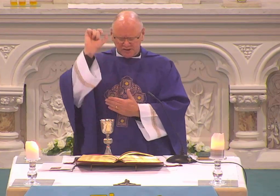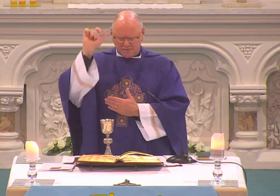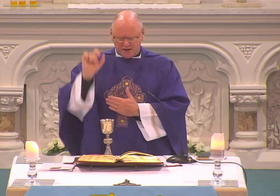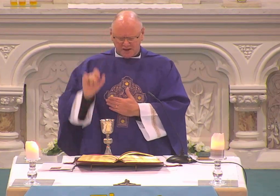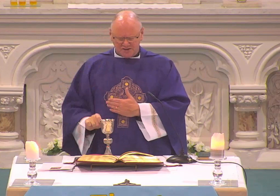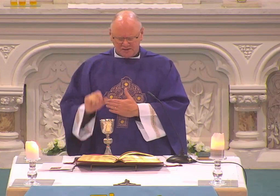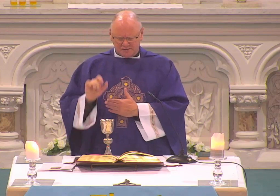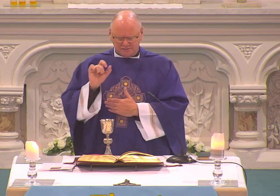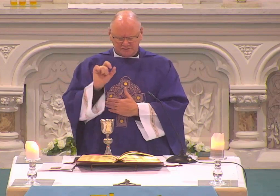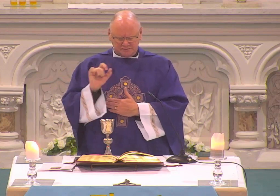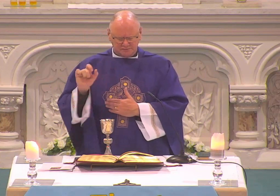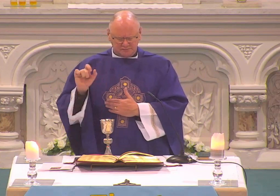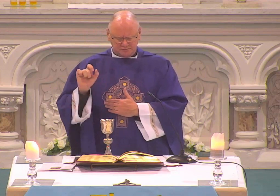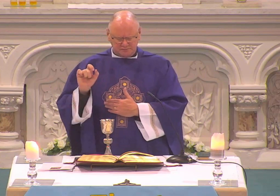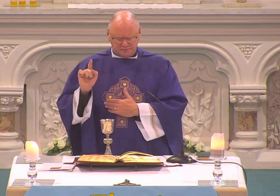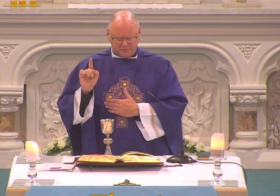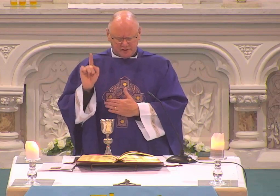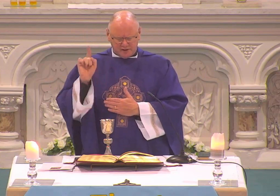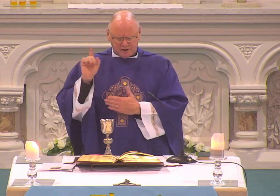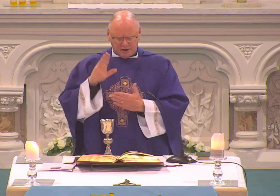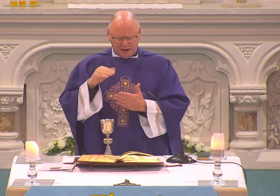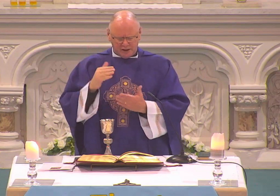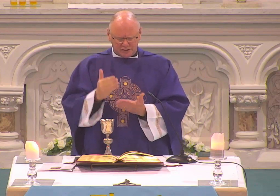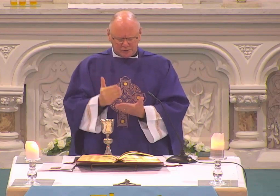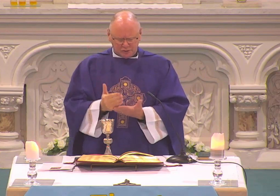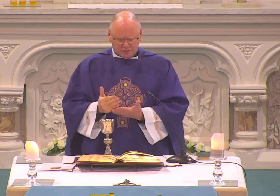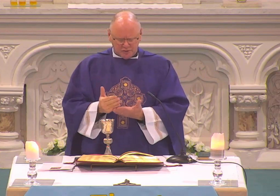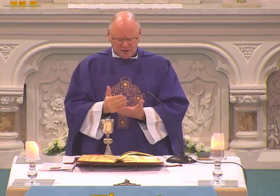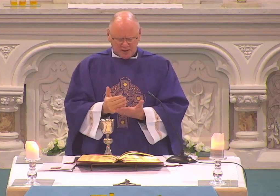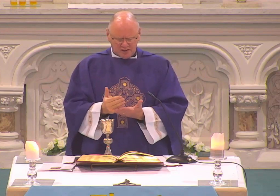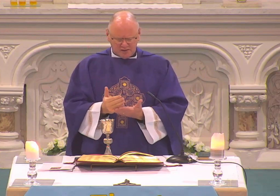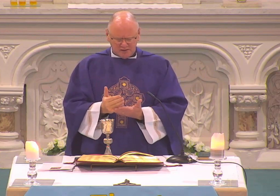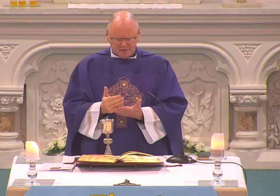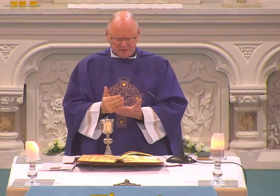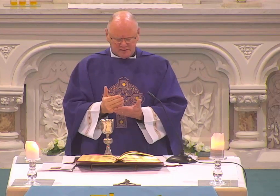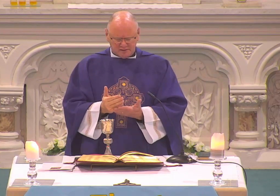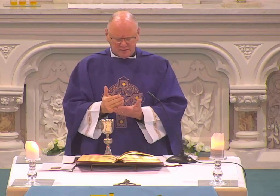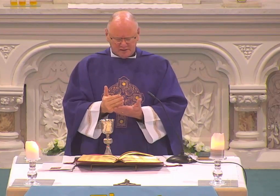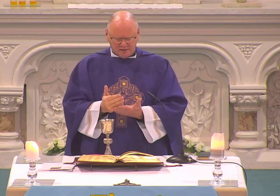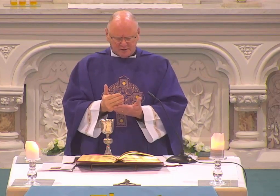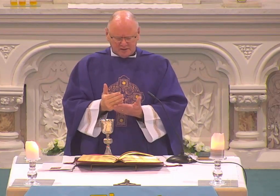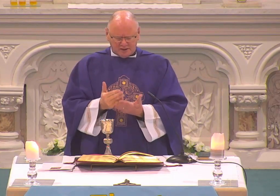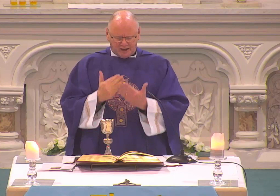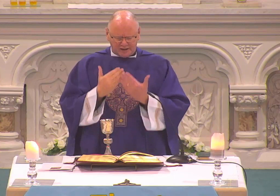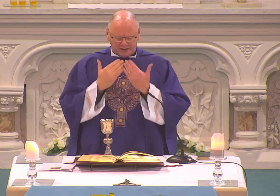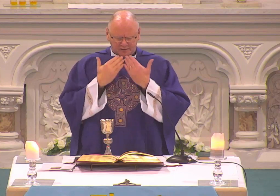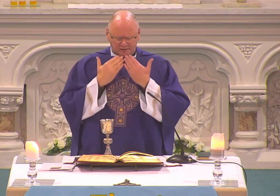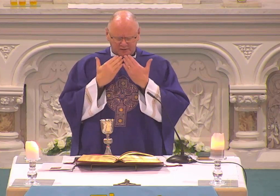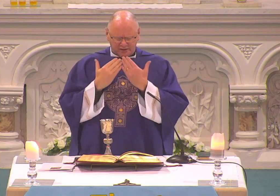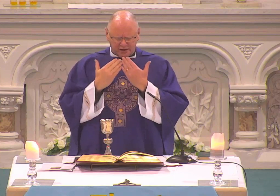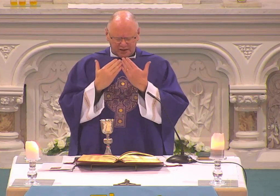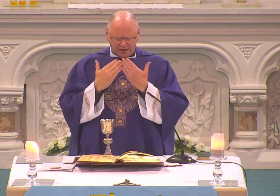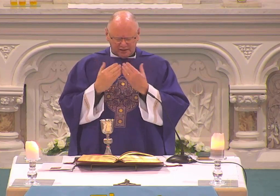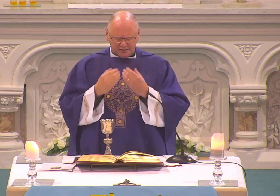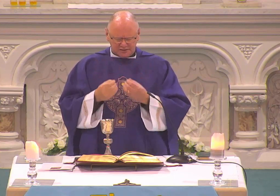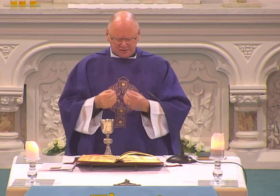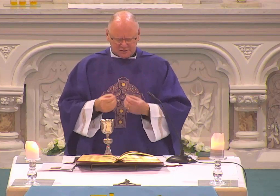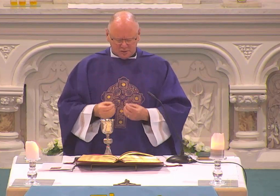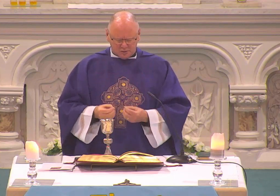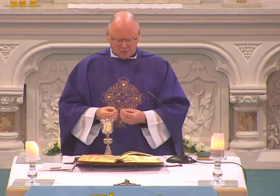his passion, he took bread and, giving